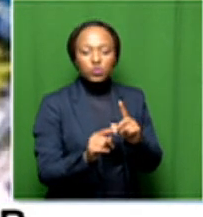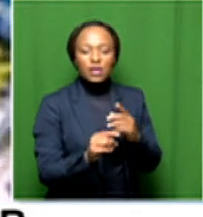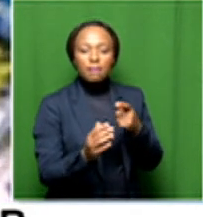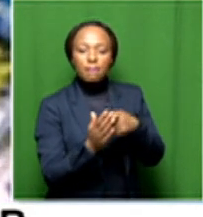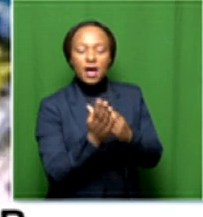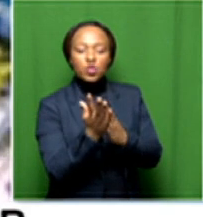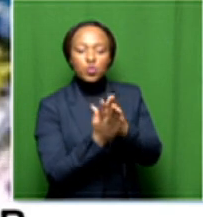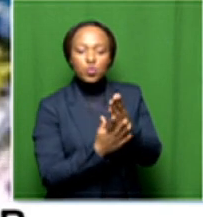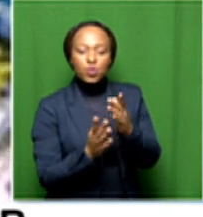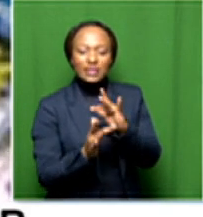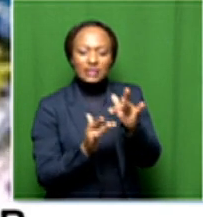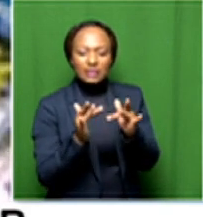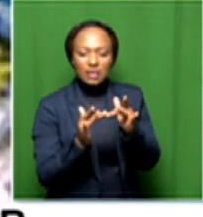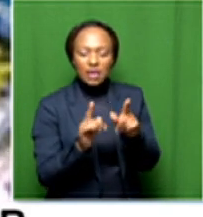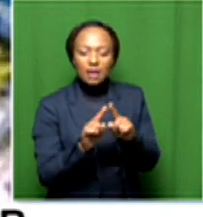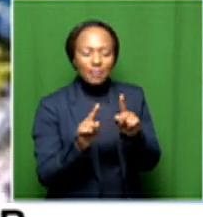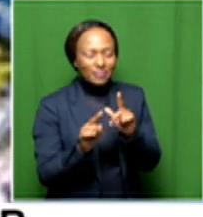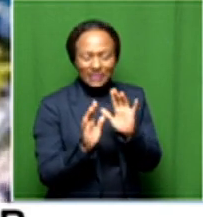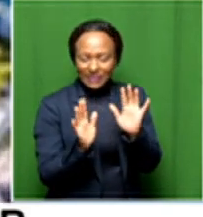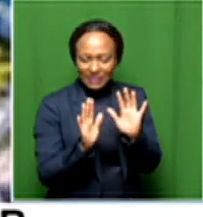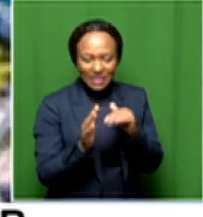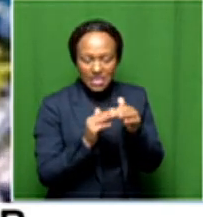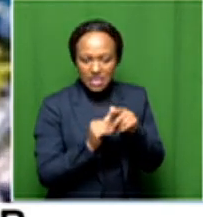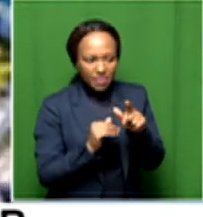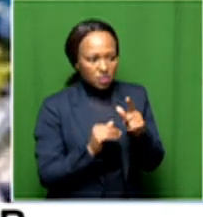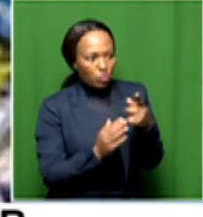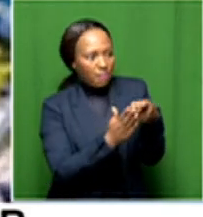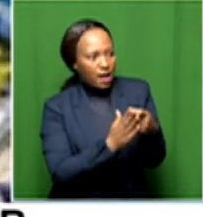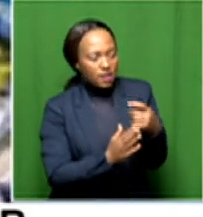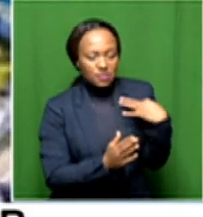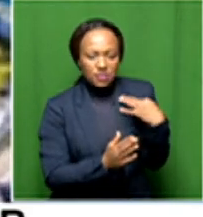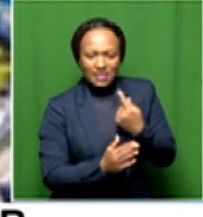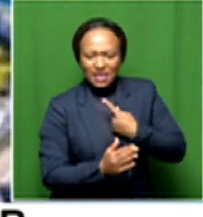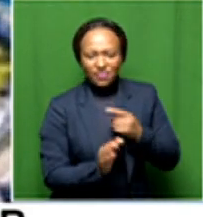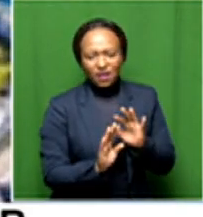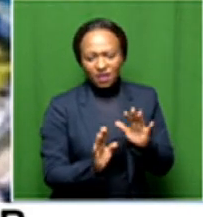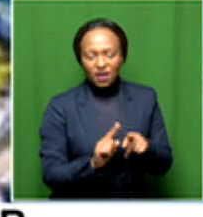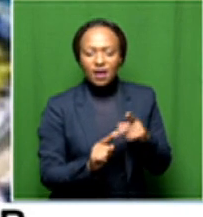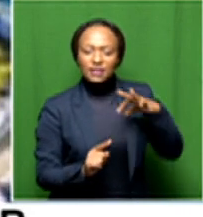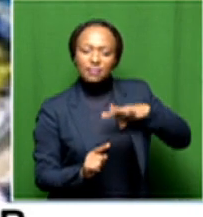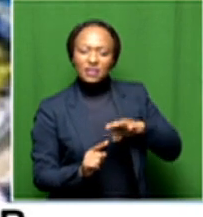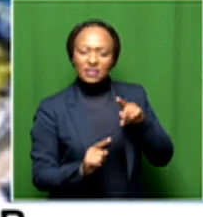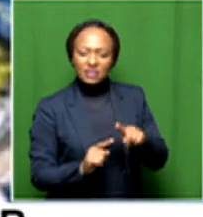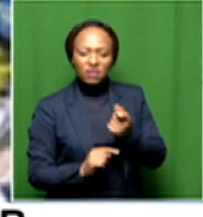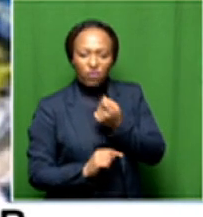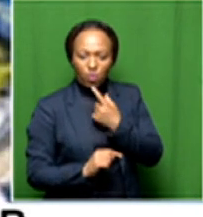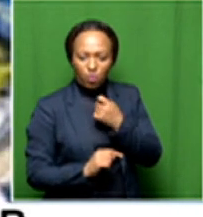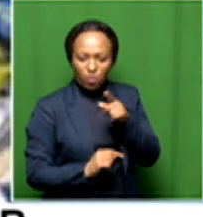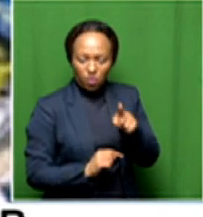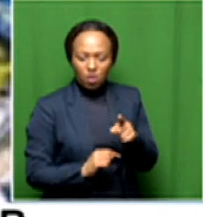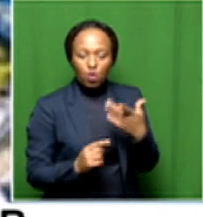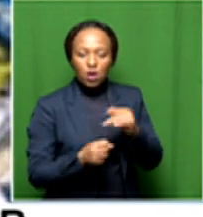internet, but I would not urge anyone to do that. The benefit of this drug